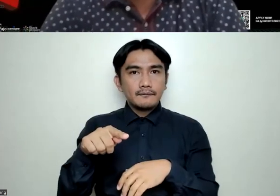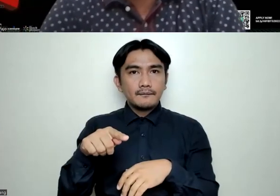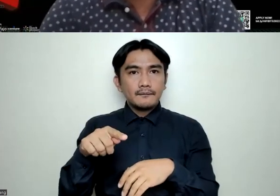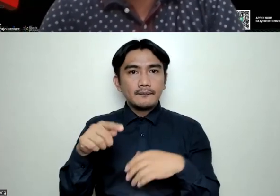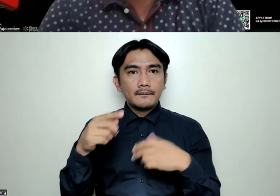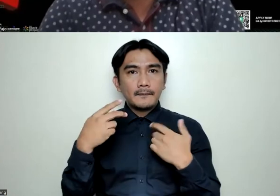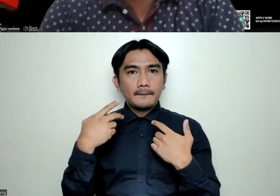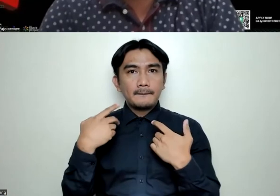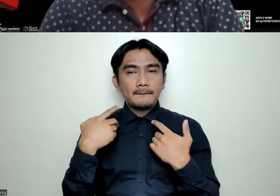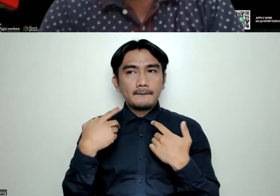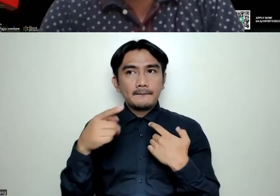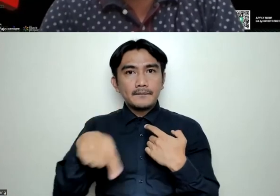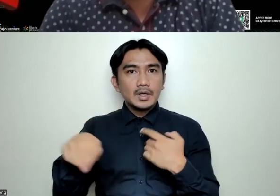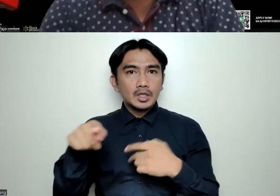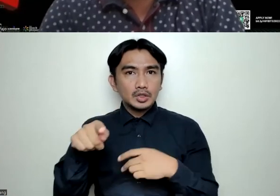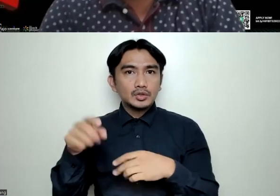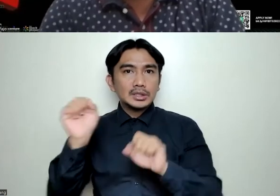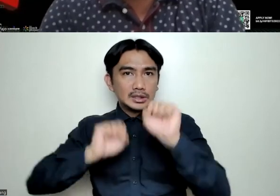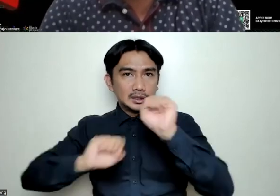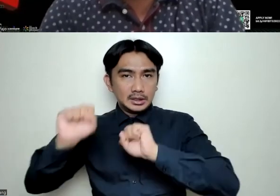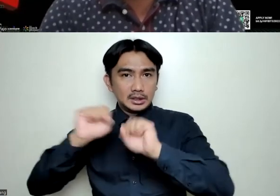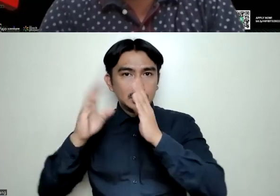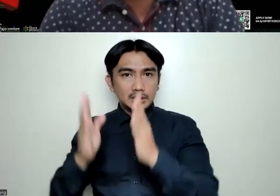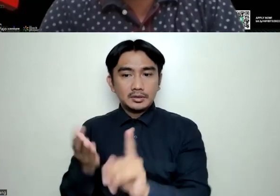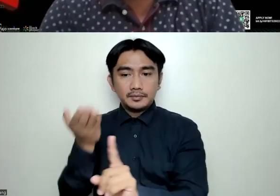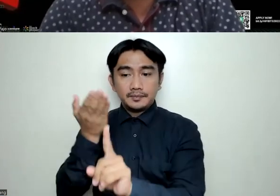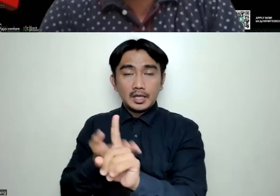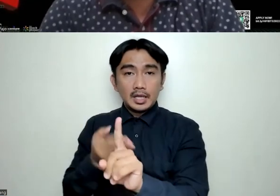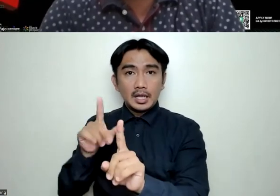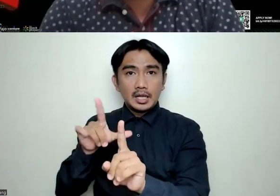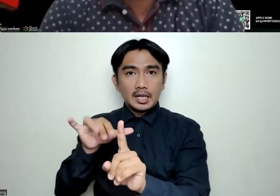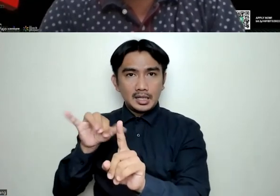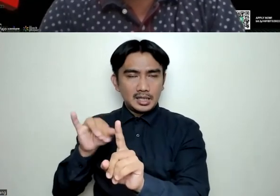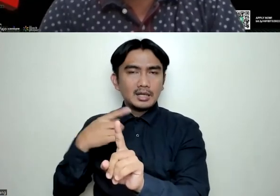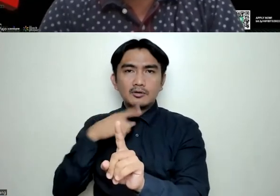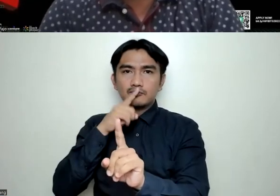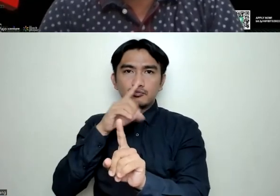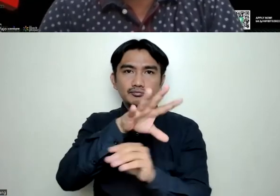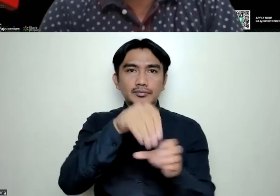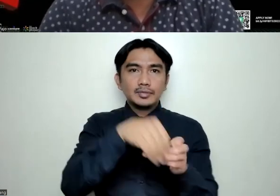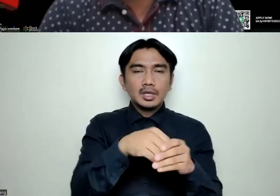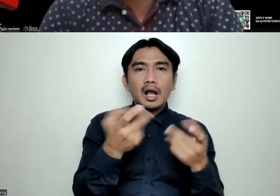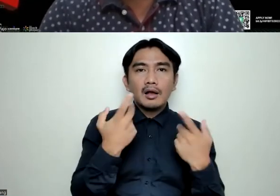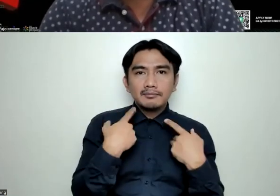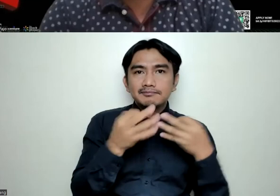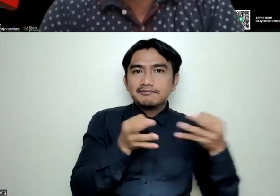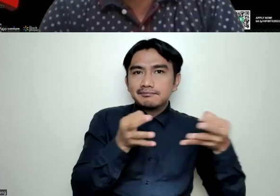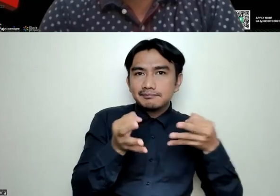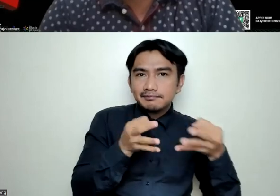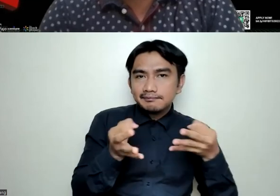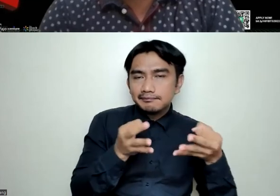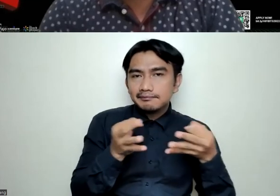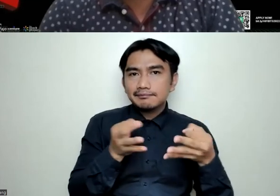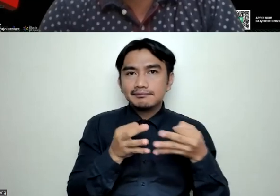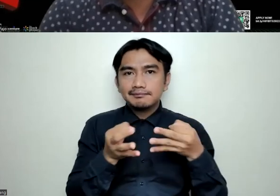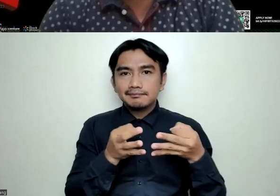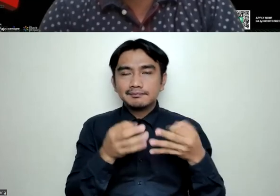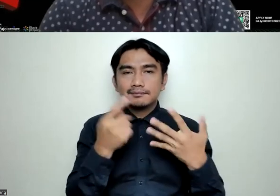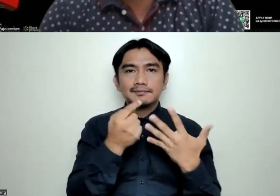resident scientist, Ms. Leigh Maranon, who can also give insights. And then we also have a pool